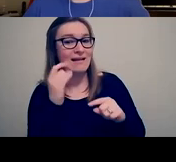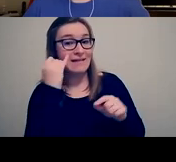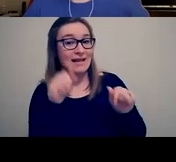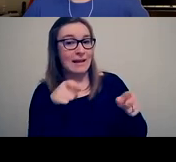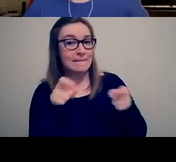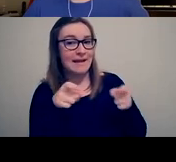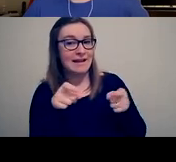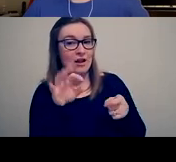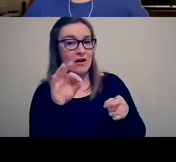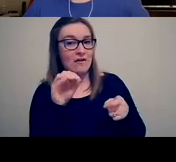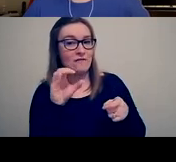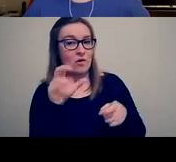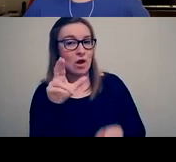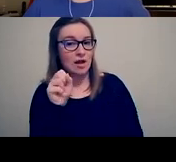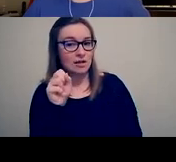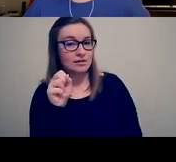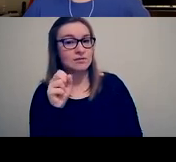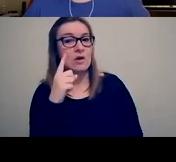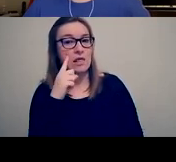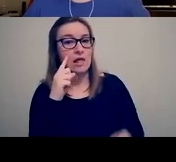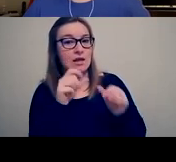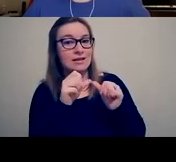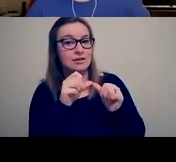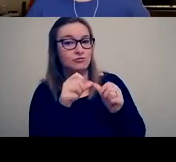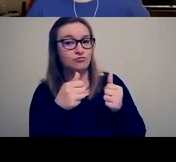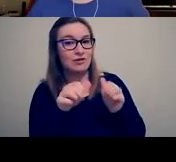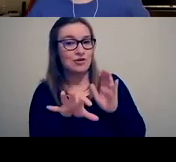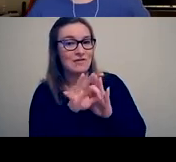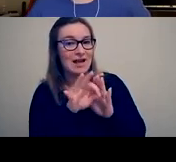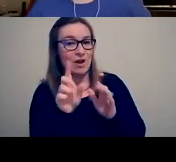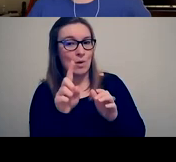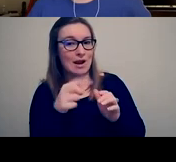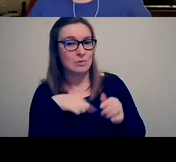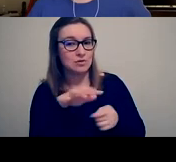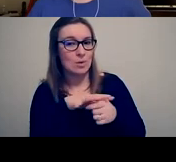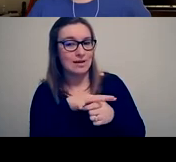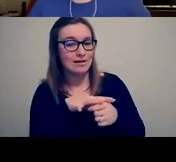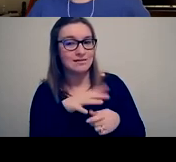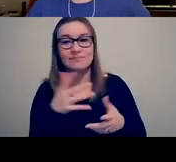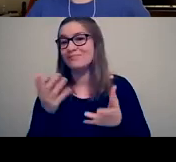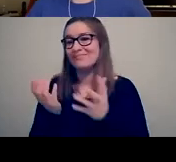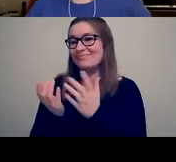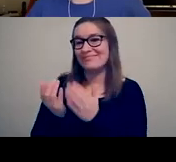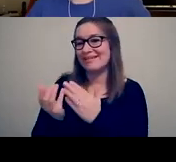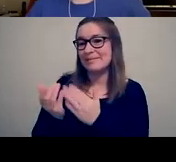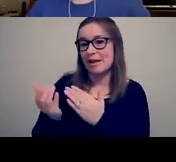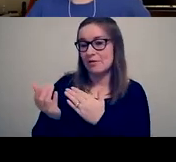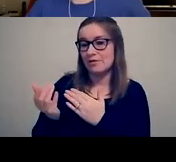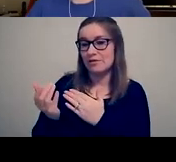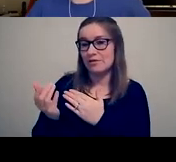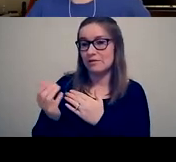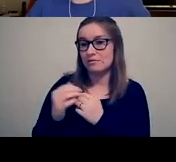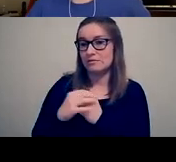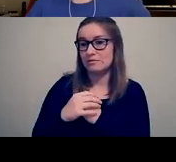so I'm not continuously trying to find where I was? It doesn't matter with the WCAG success